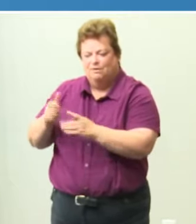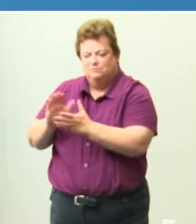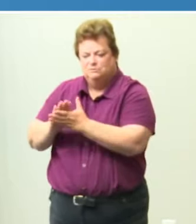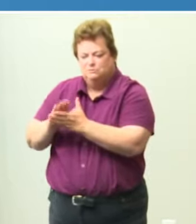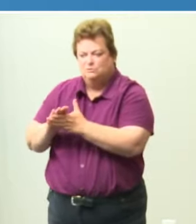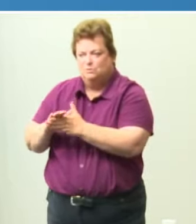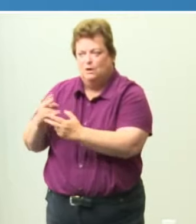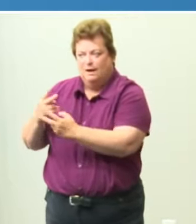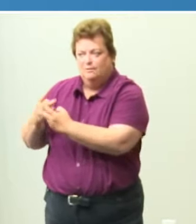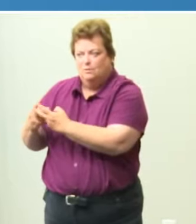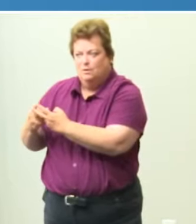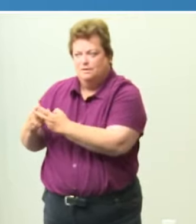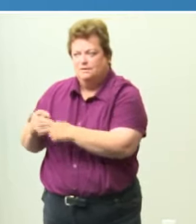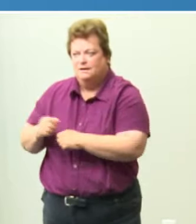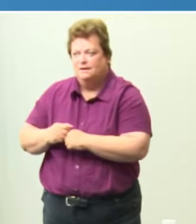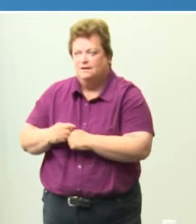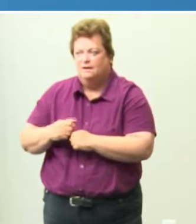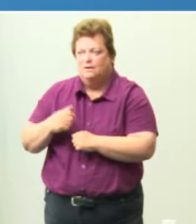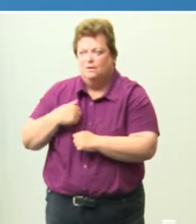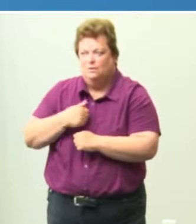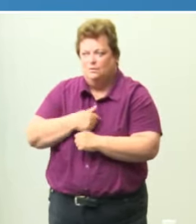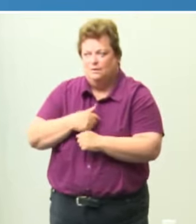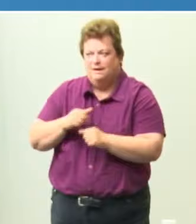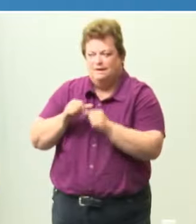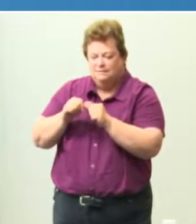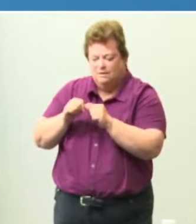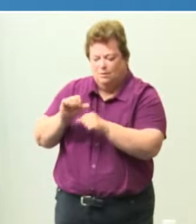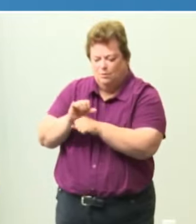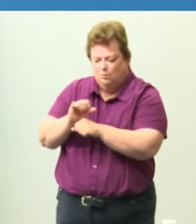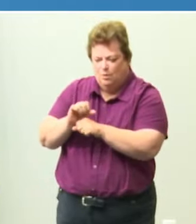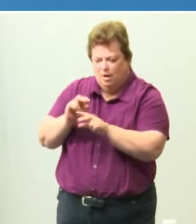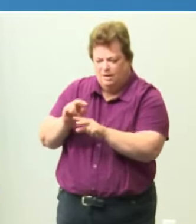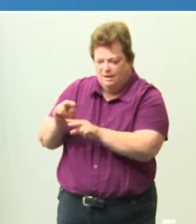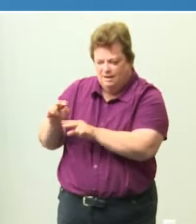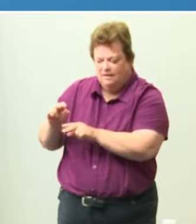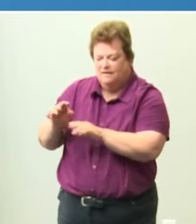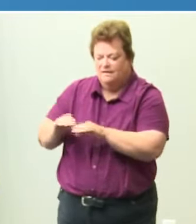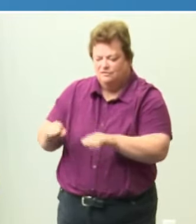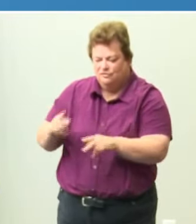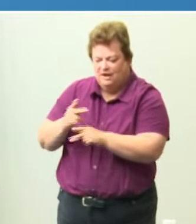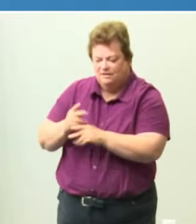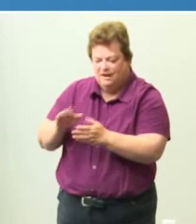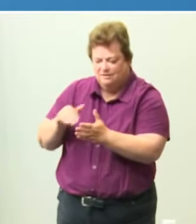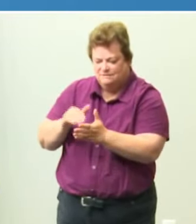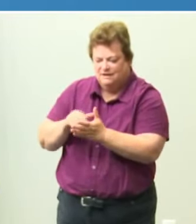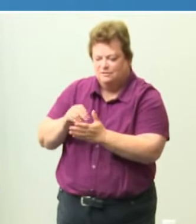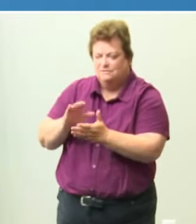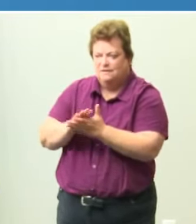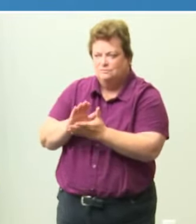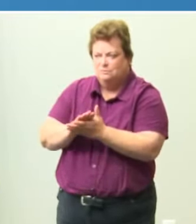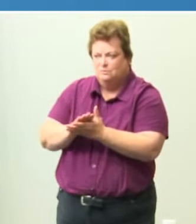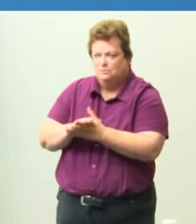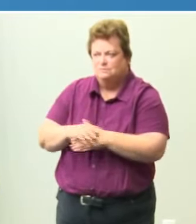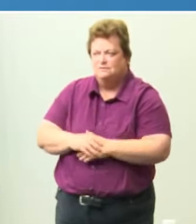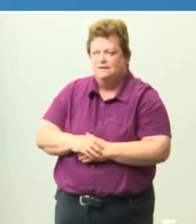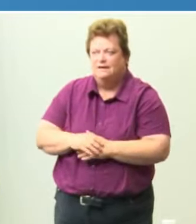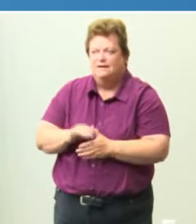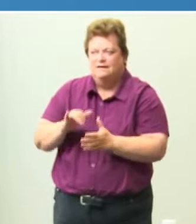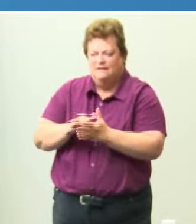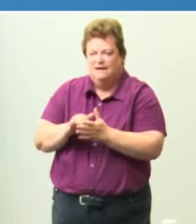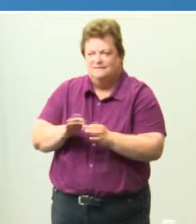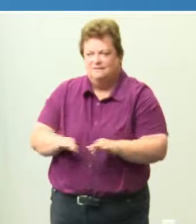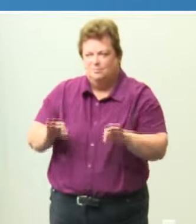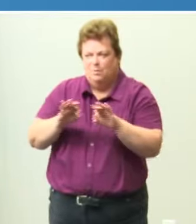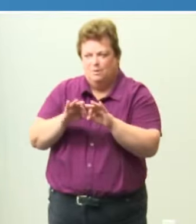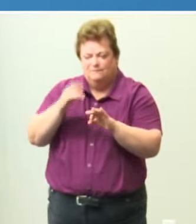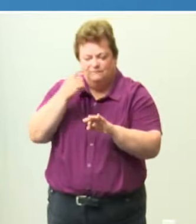closely with all our schools and child care centers to keep our children healthy and in the classroom. This is essential